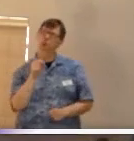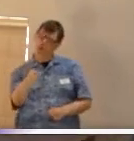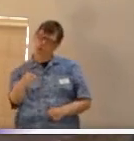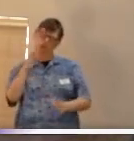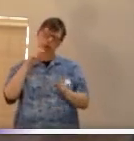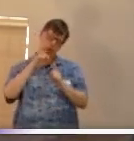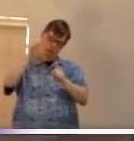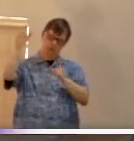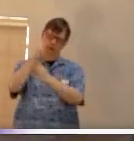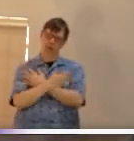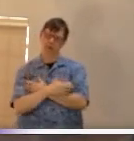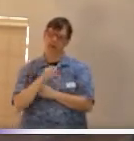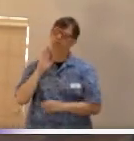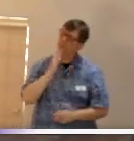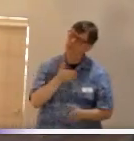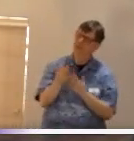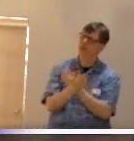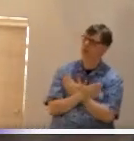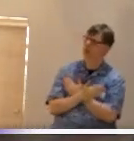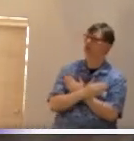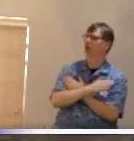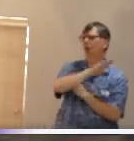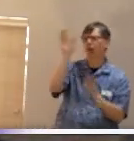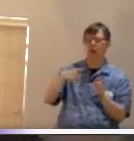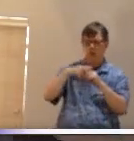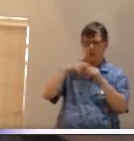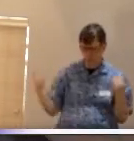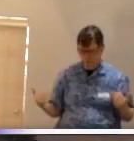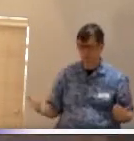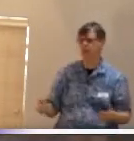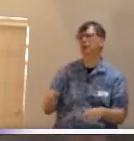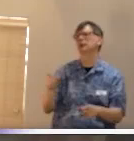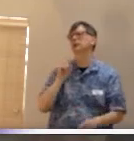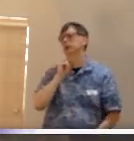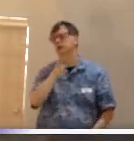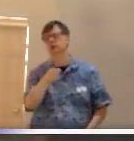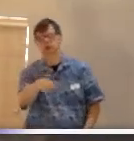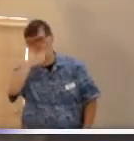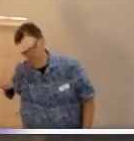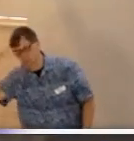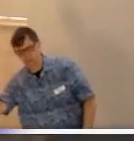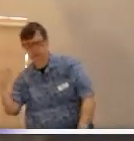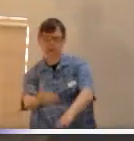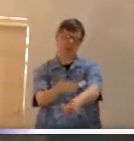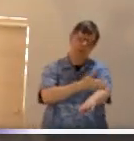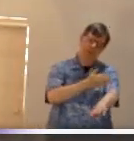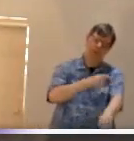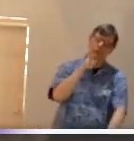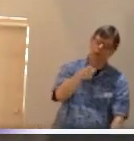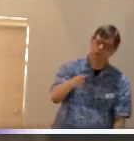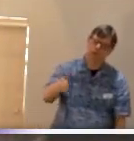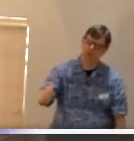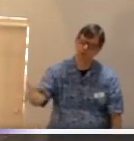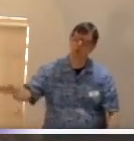will be love, the love that already is, because you have done the inner work, because you have recognized a pattern. You will,